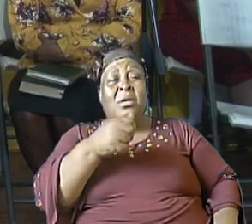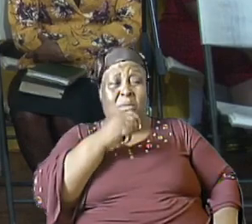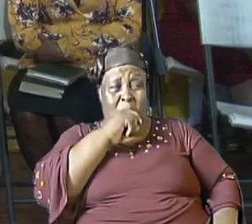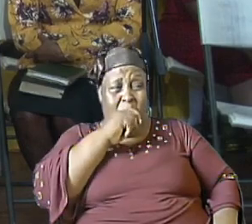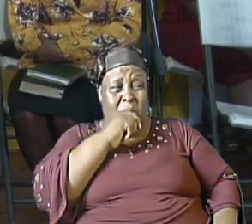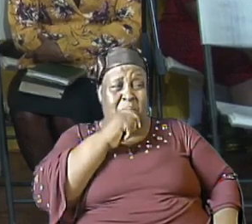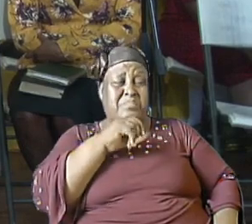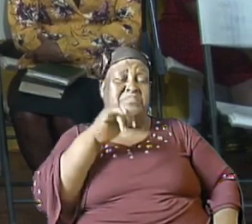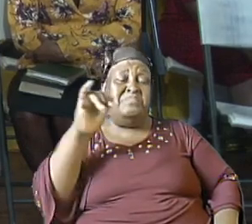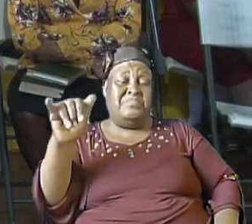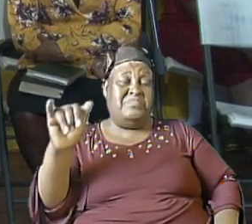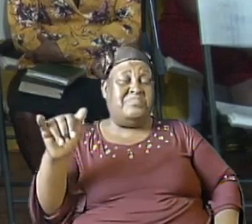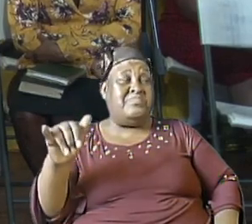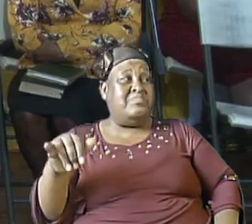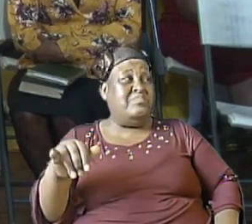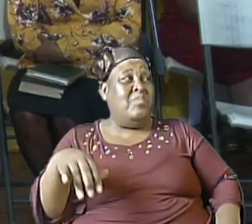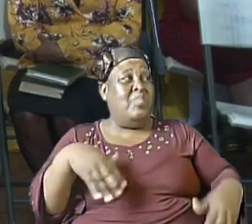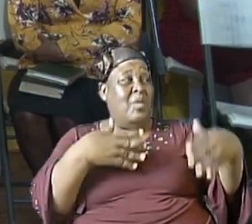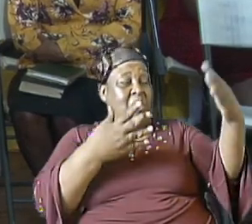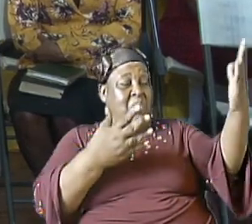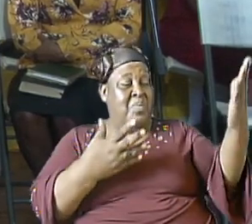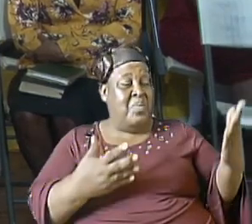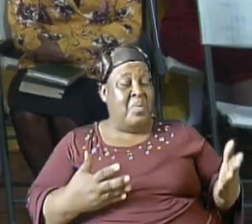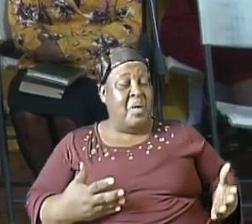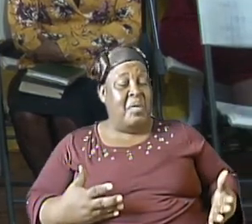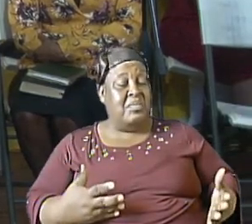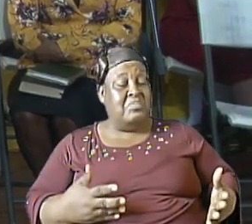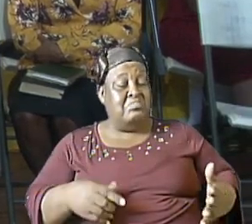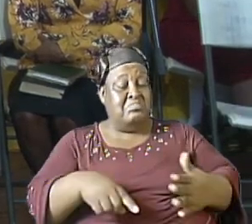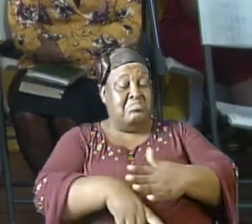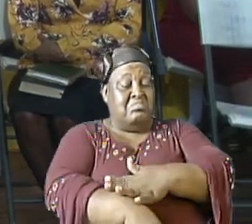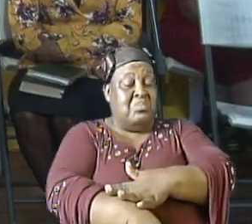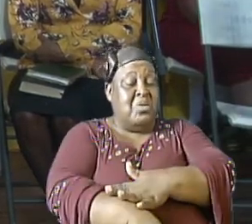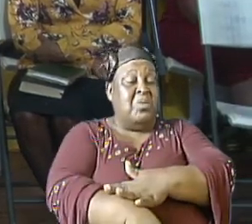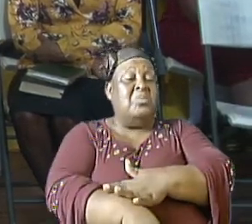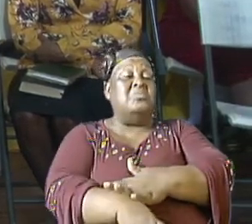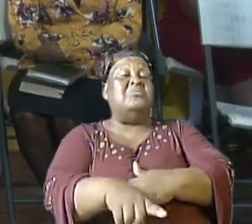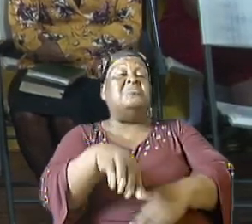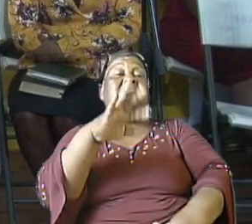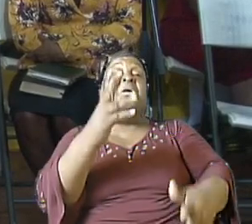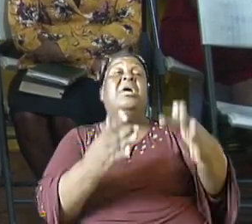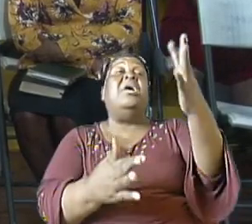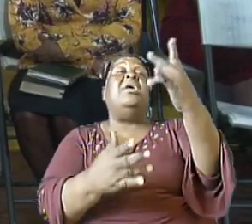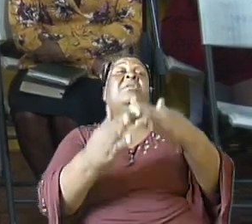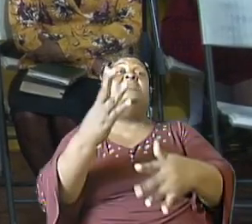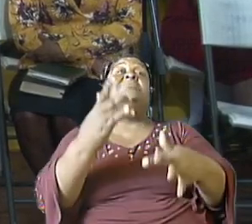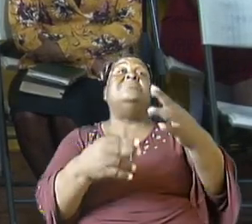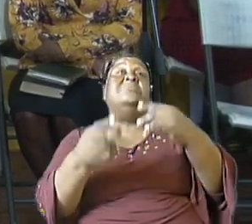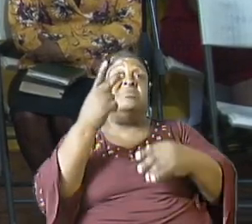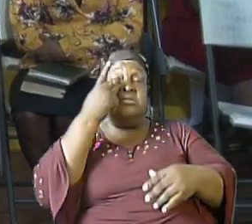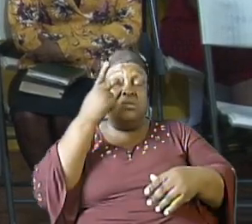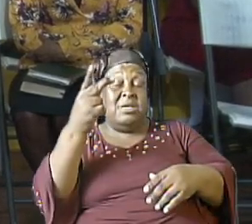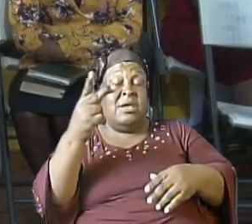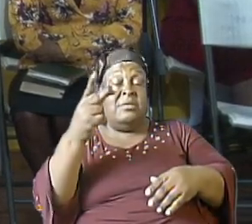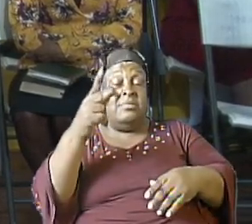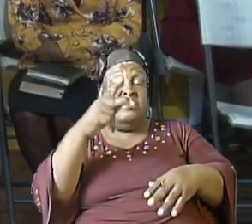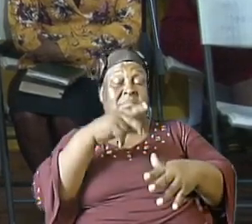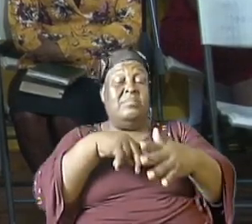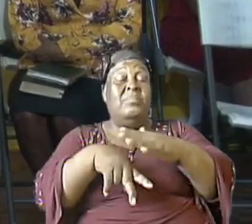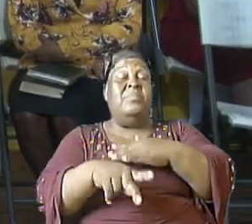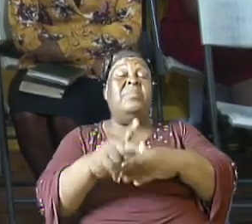Yet thou shalt be brought down to hell, to the sides of the